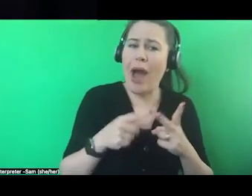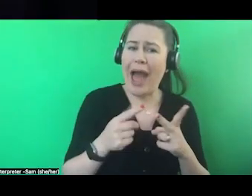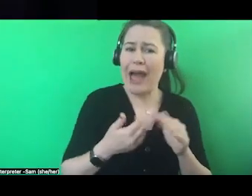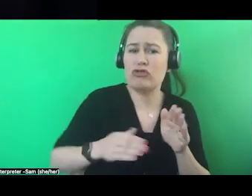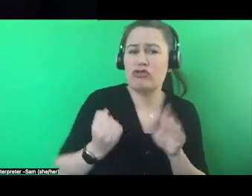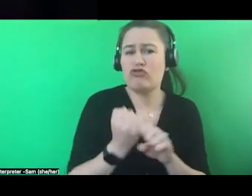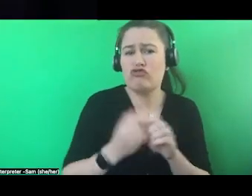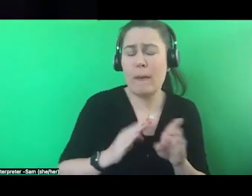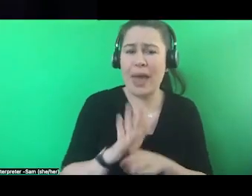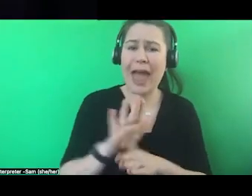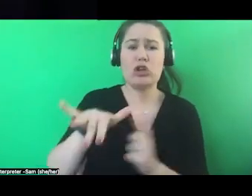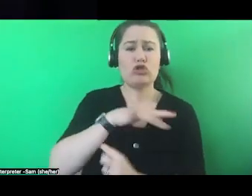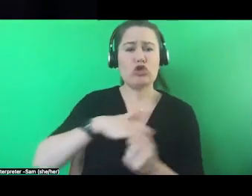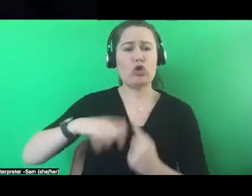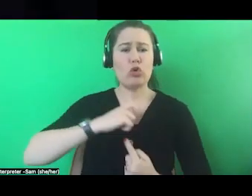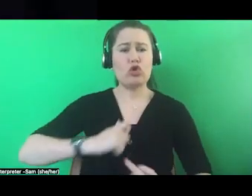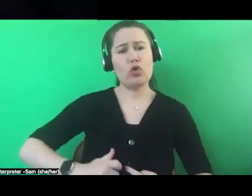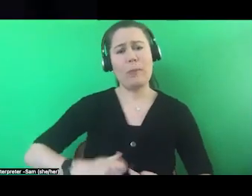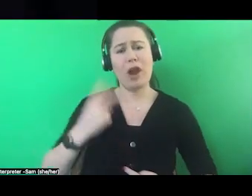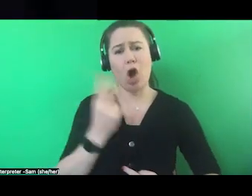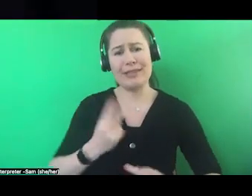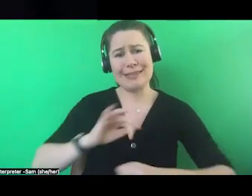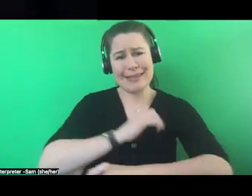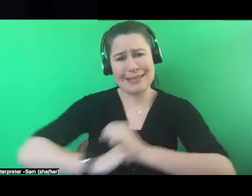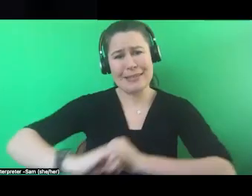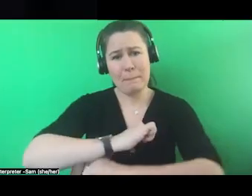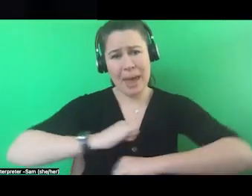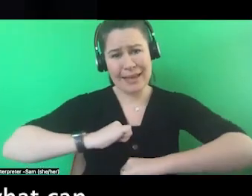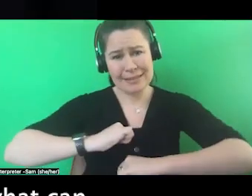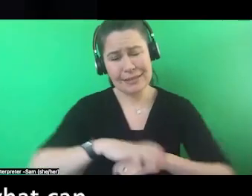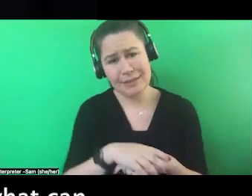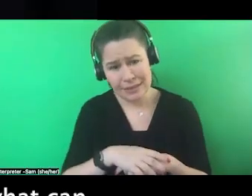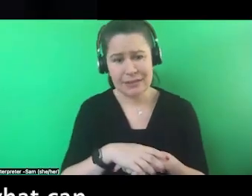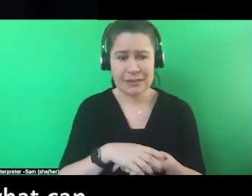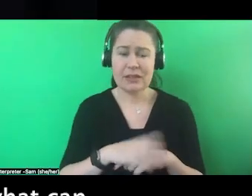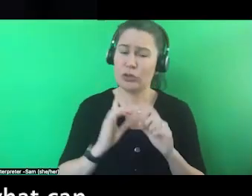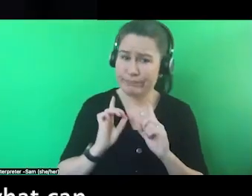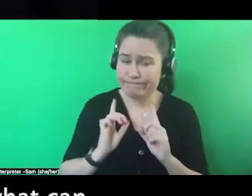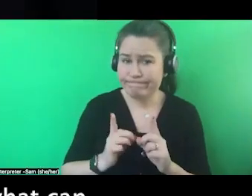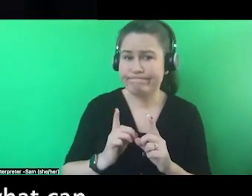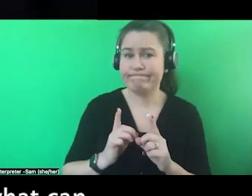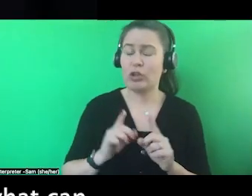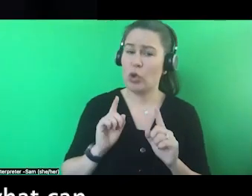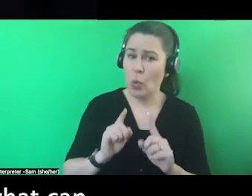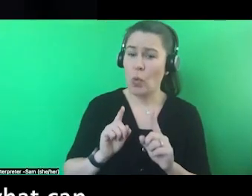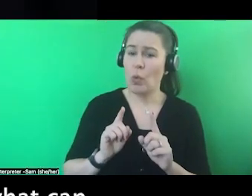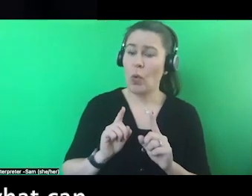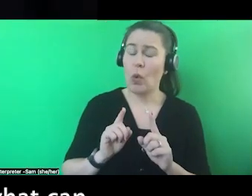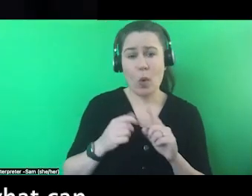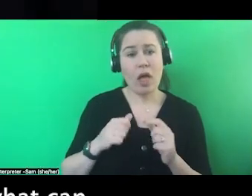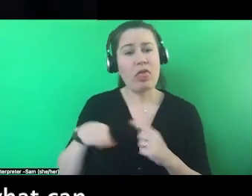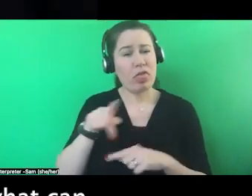social, human, artistic dimension, and also in the institutional dimension. So the aspect that we